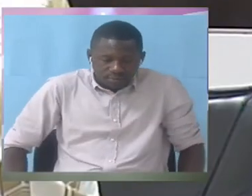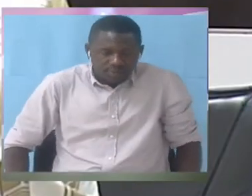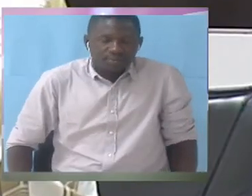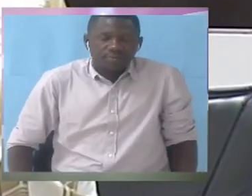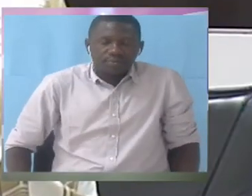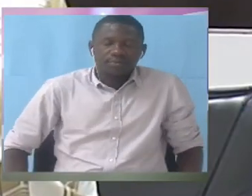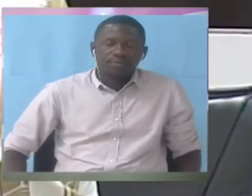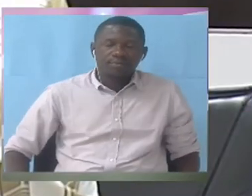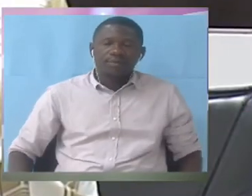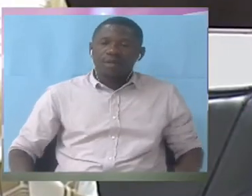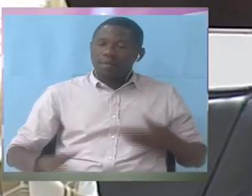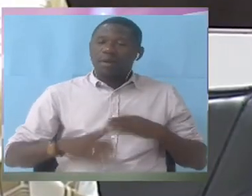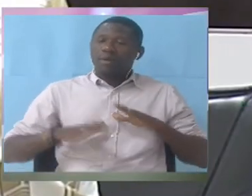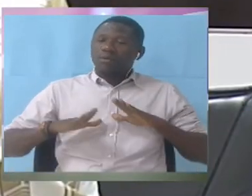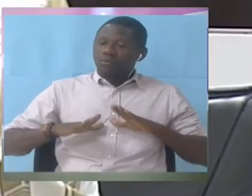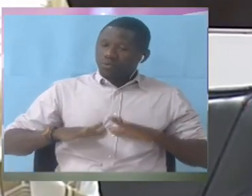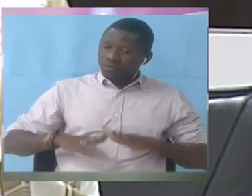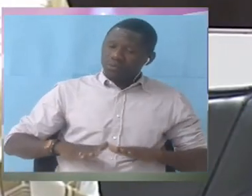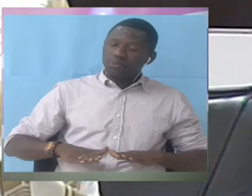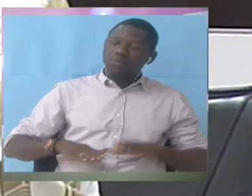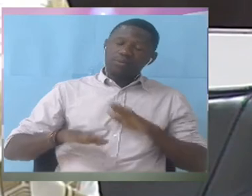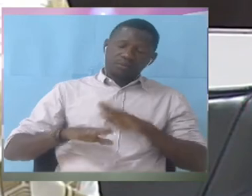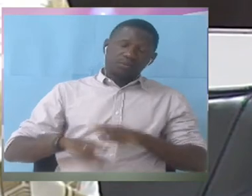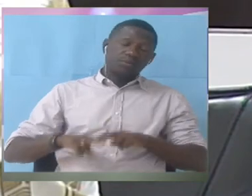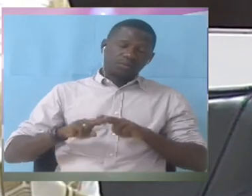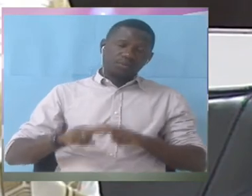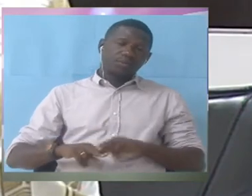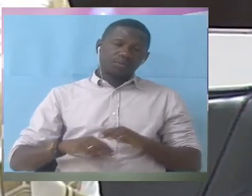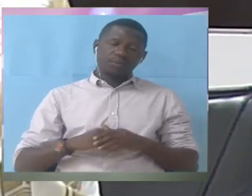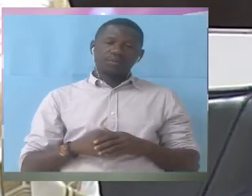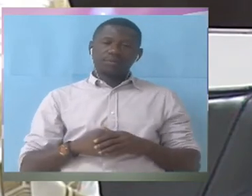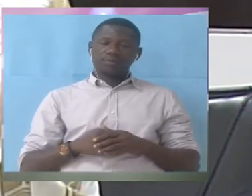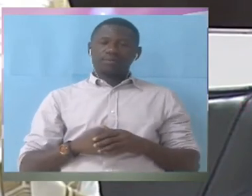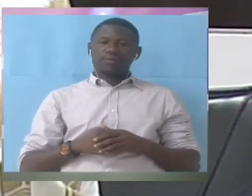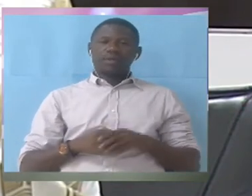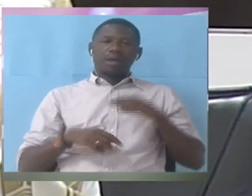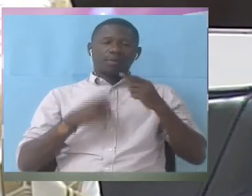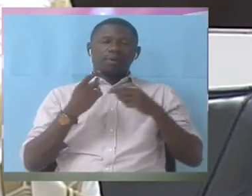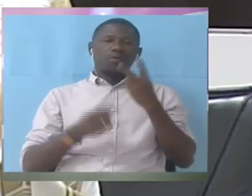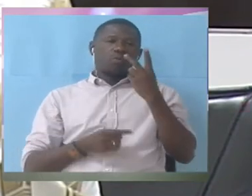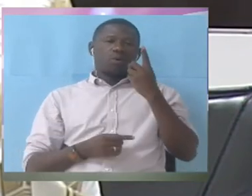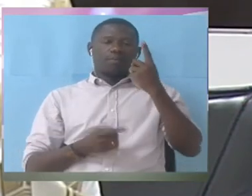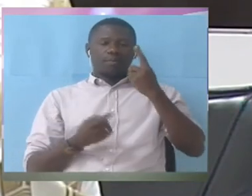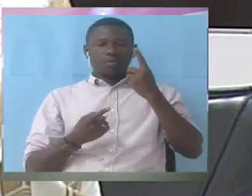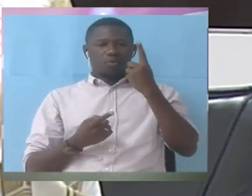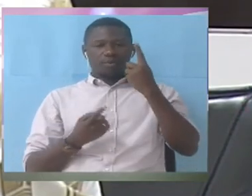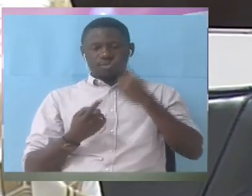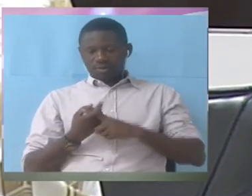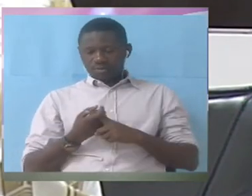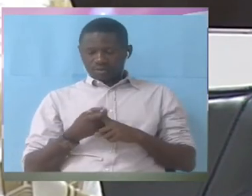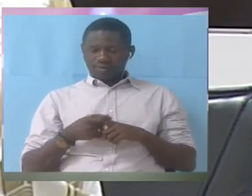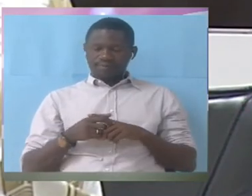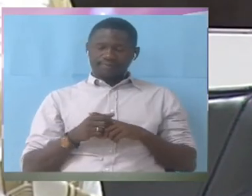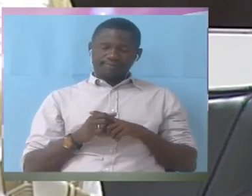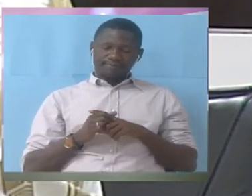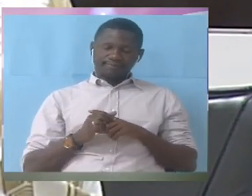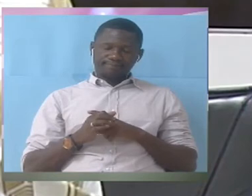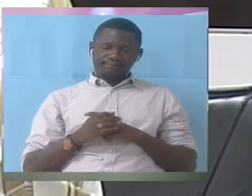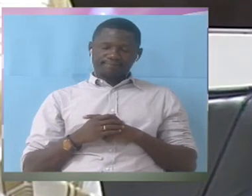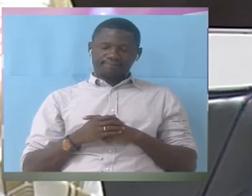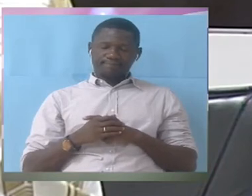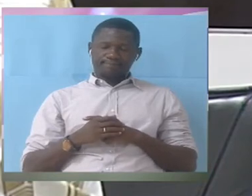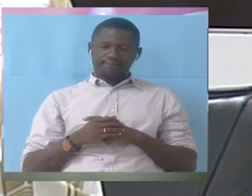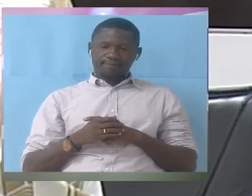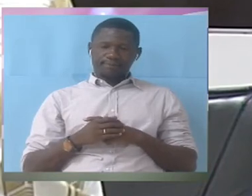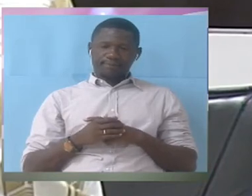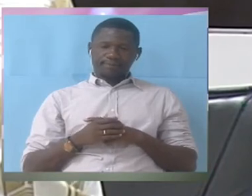time. Dem jëlon na dir about a month. Lu tollu ci ben wèr.